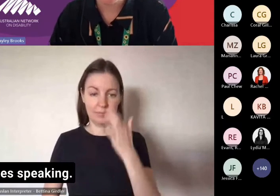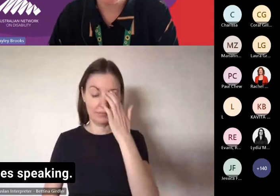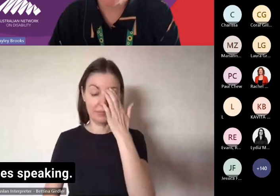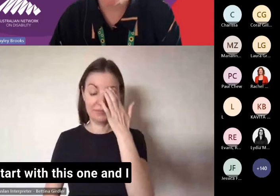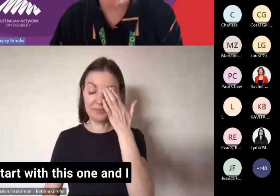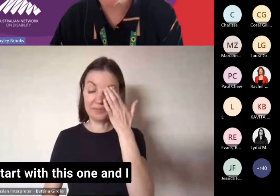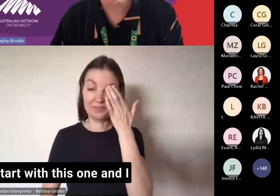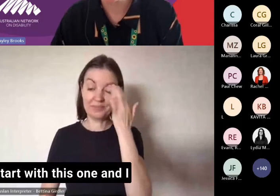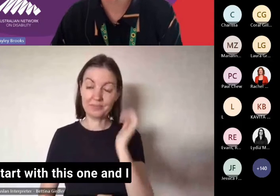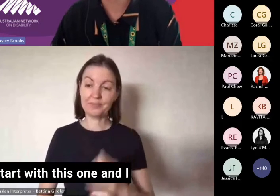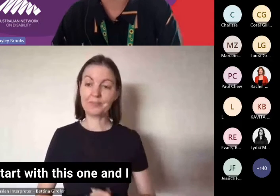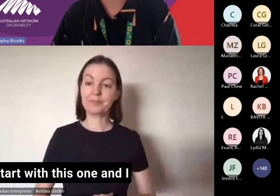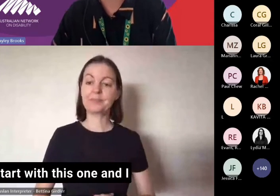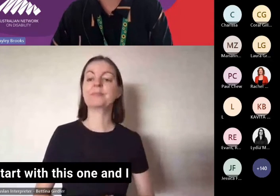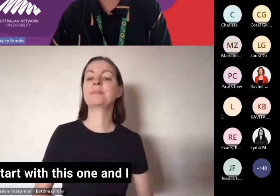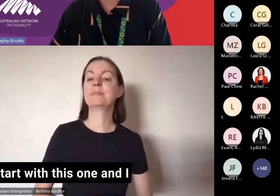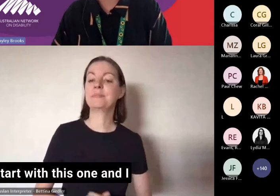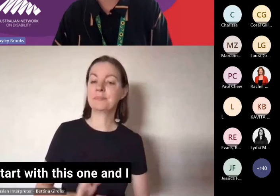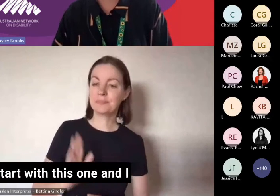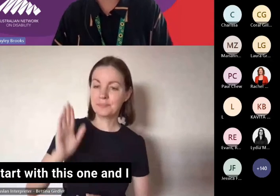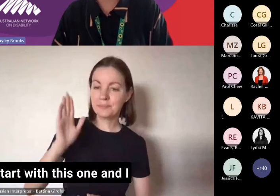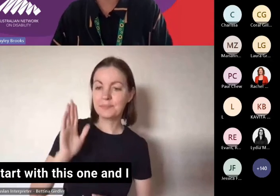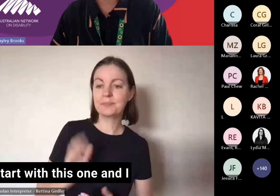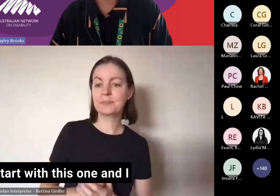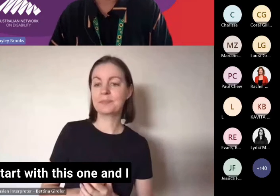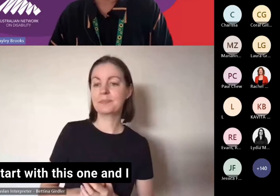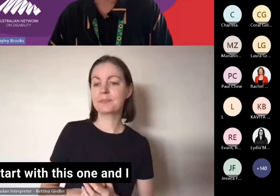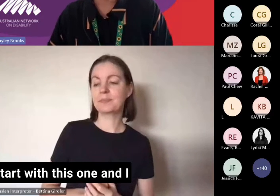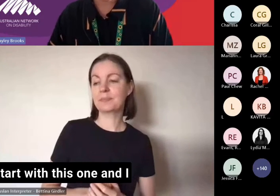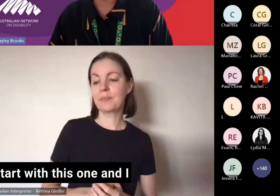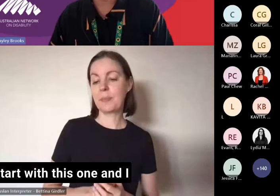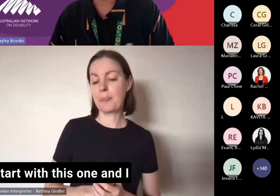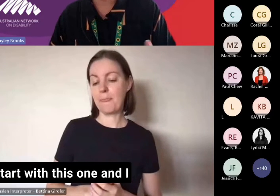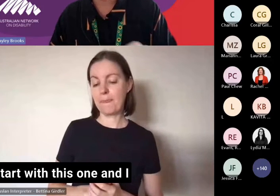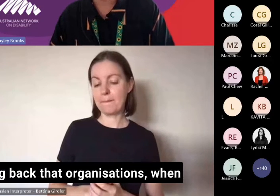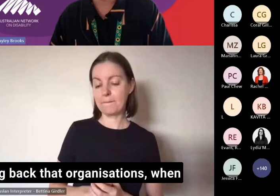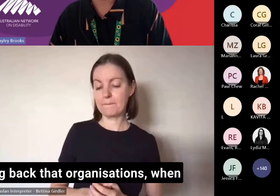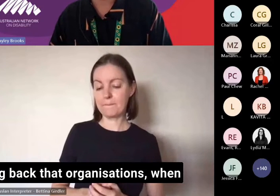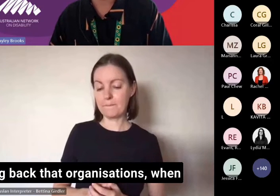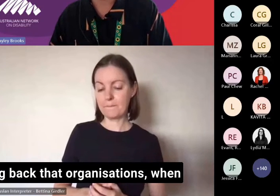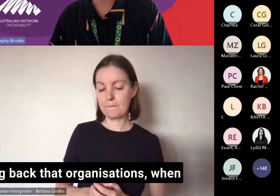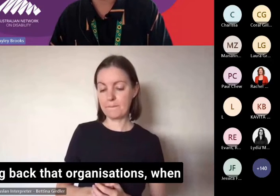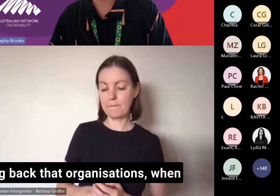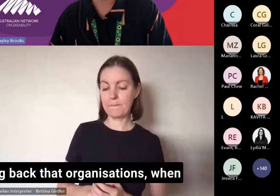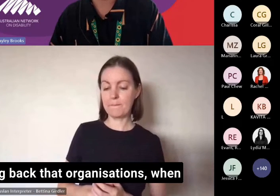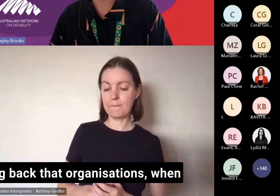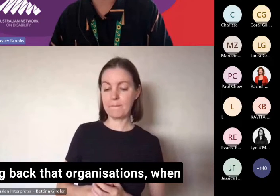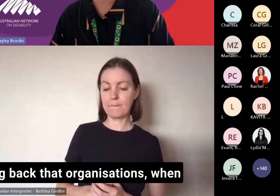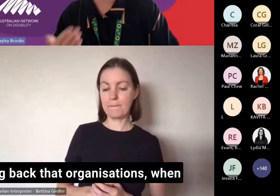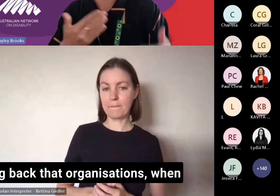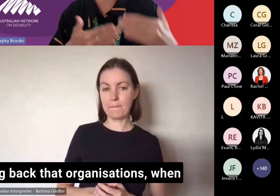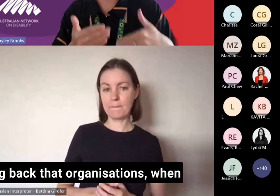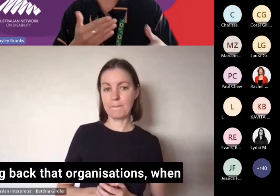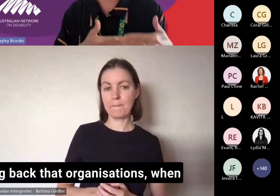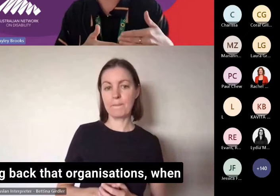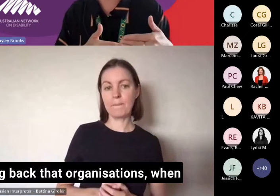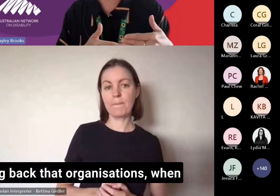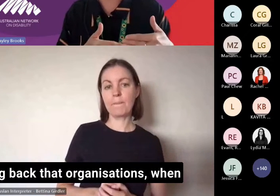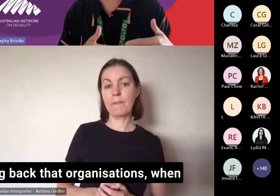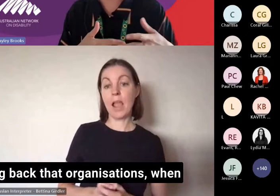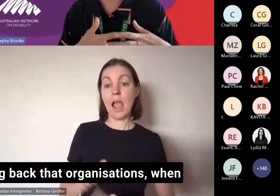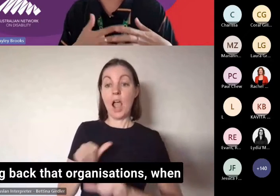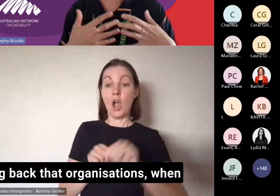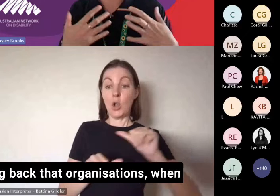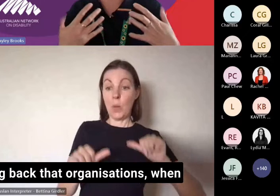Hayley speaking. I'm happy to start with this one. And I think even sort of going back,